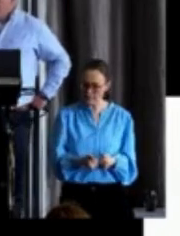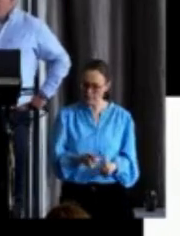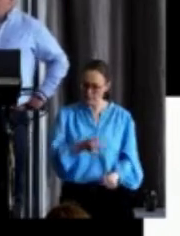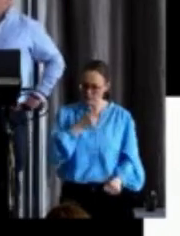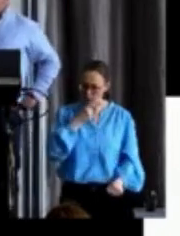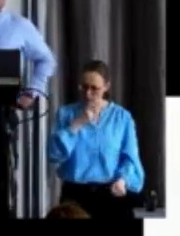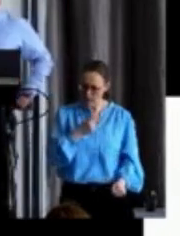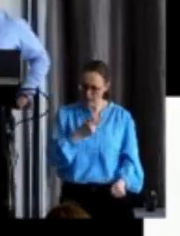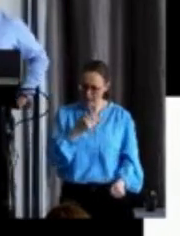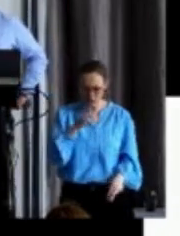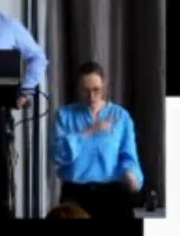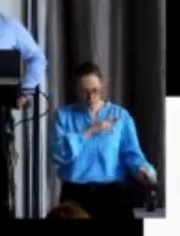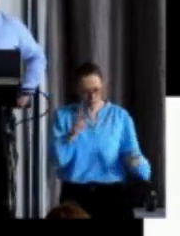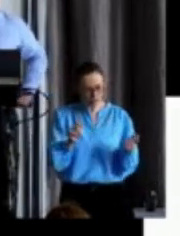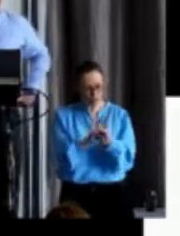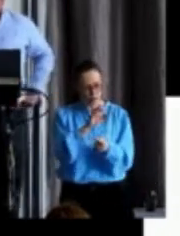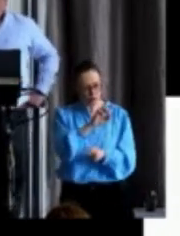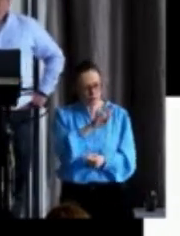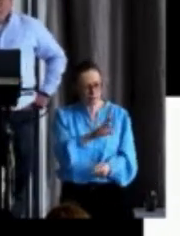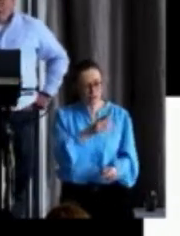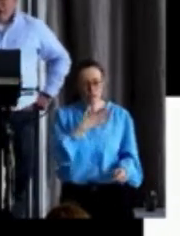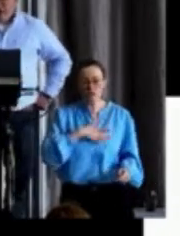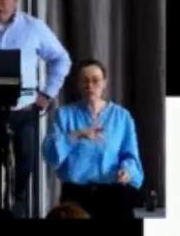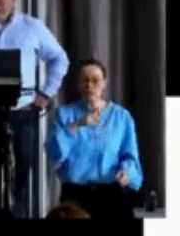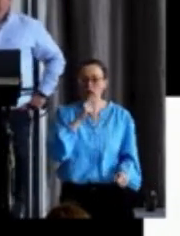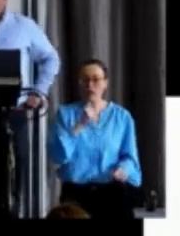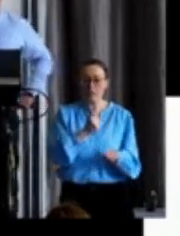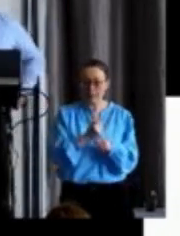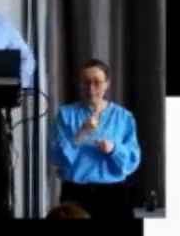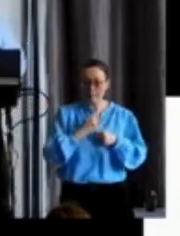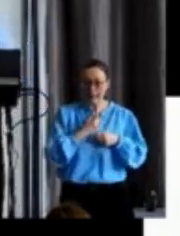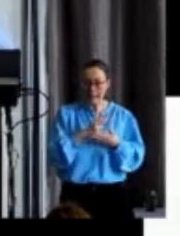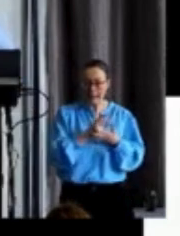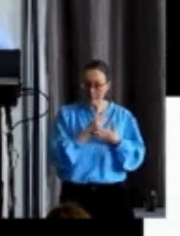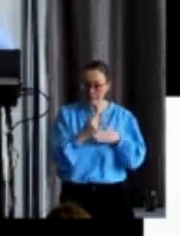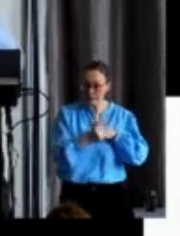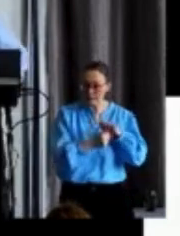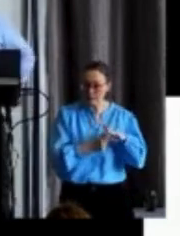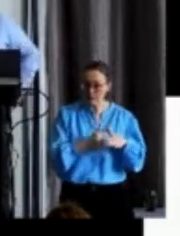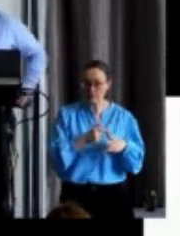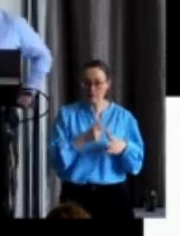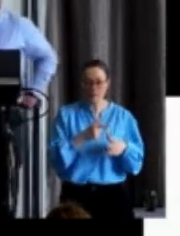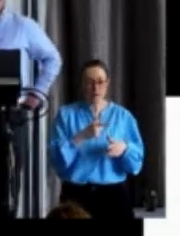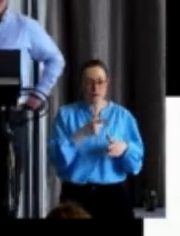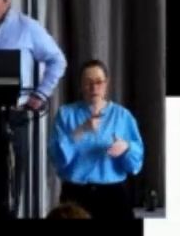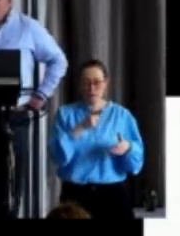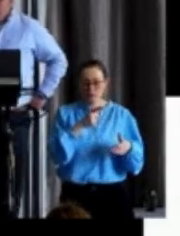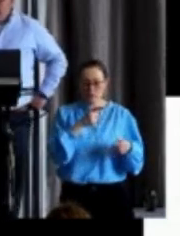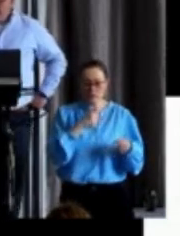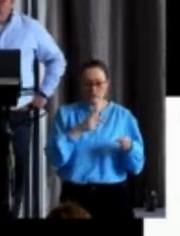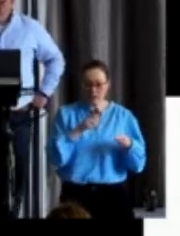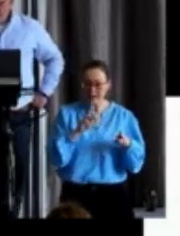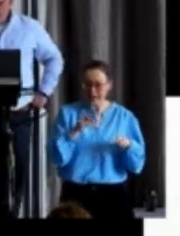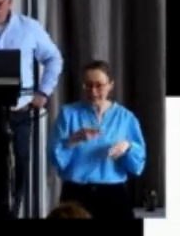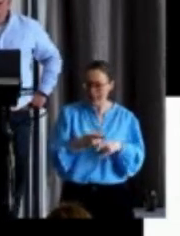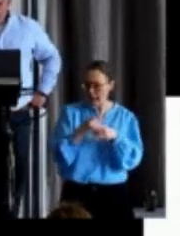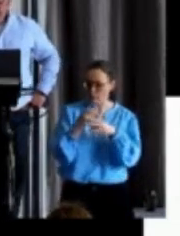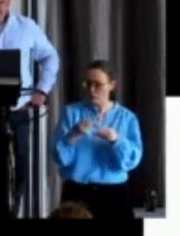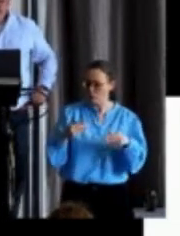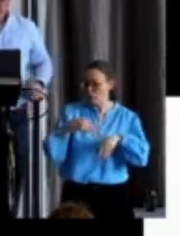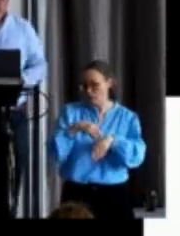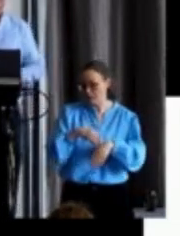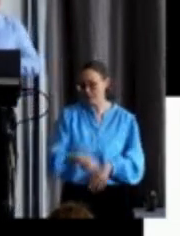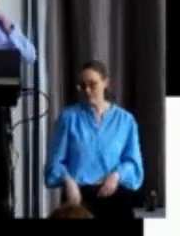GP on a regular basis about your epilepsy would be a way of bridging these problems that people are